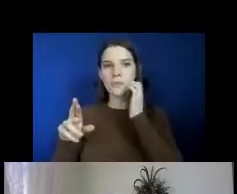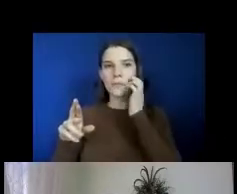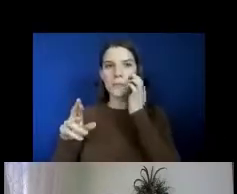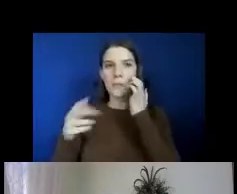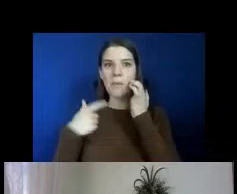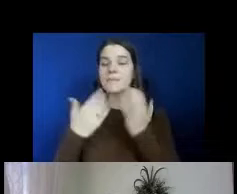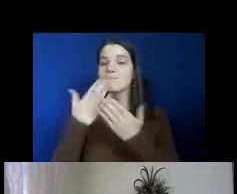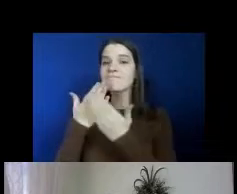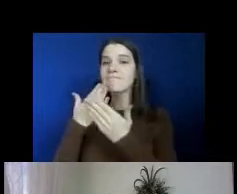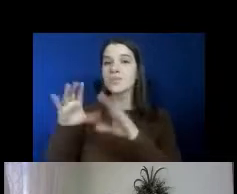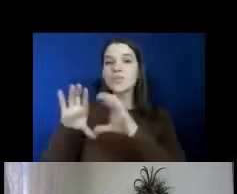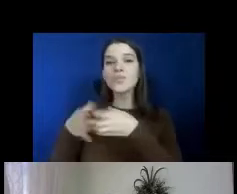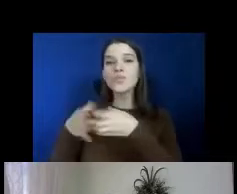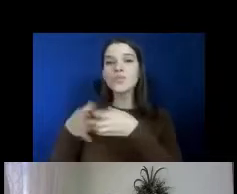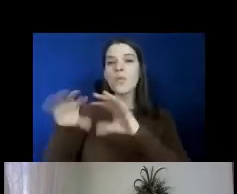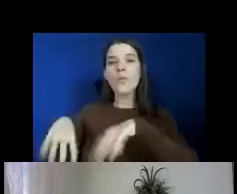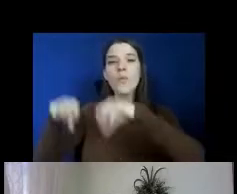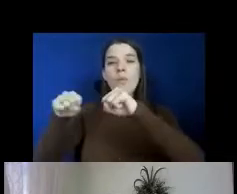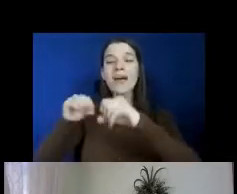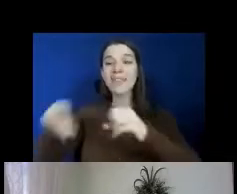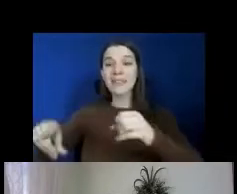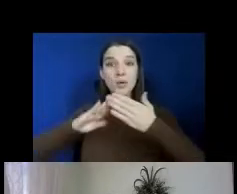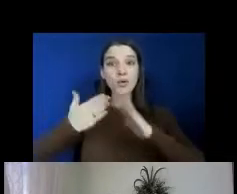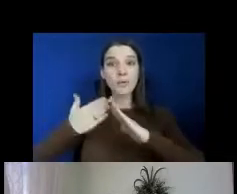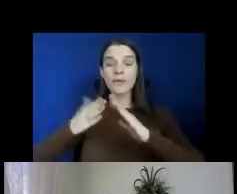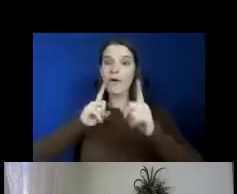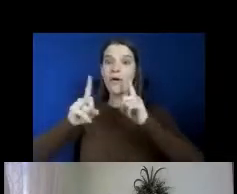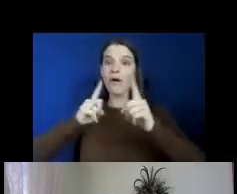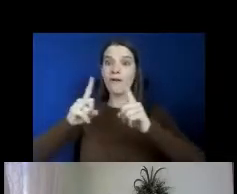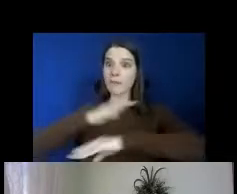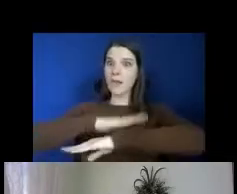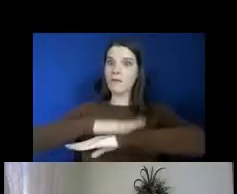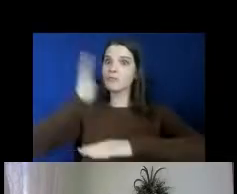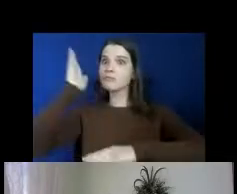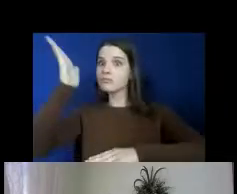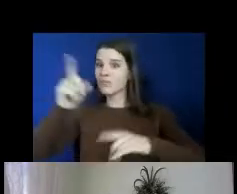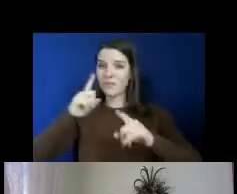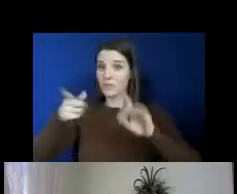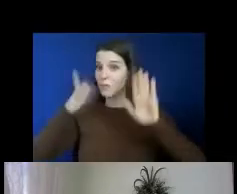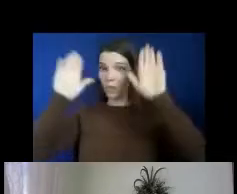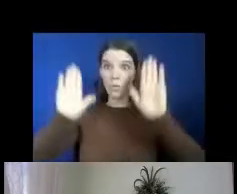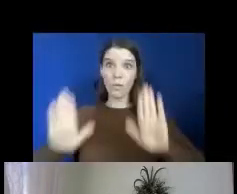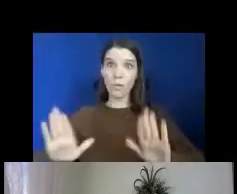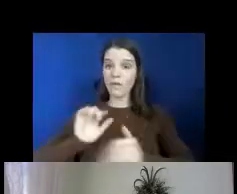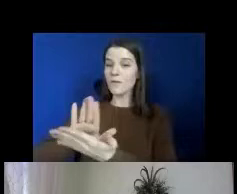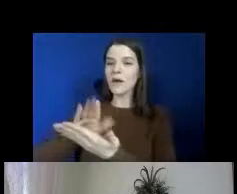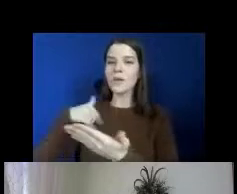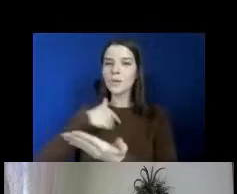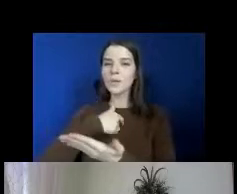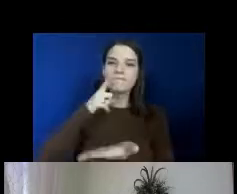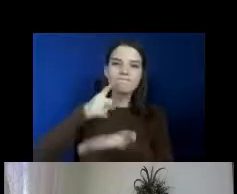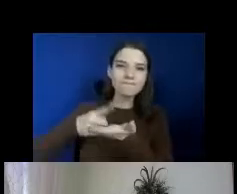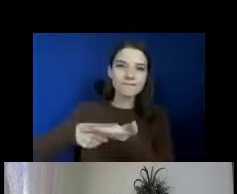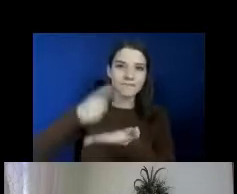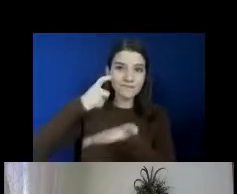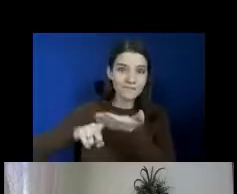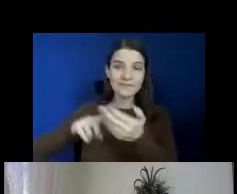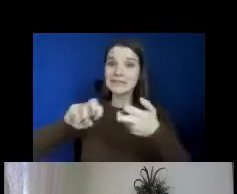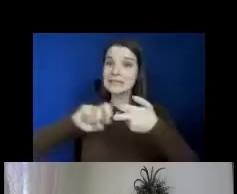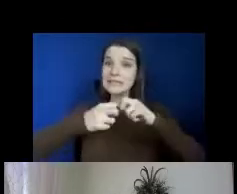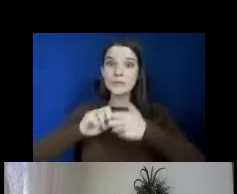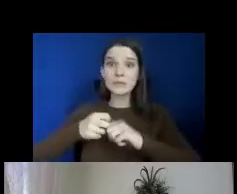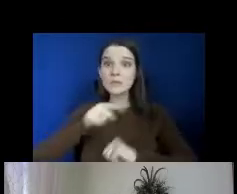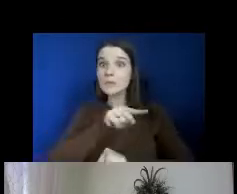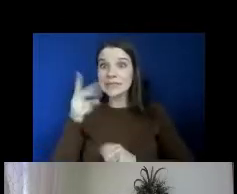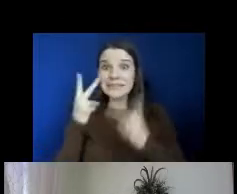group organizers and this community conversation platform, because I think it's a wonderful way to bring up the issues that you're seeing in